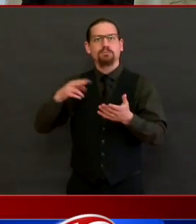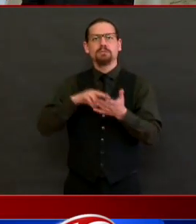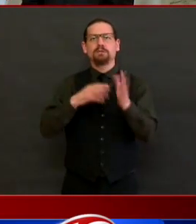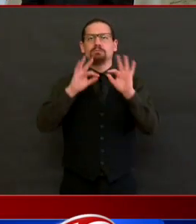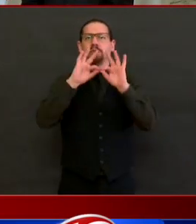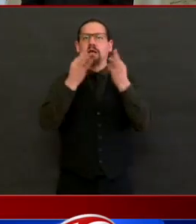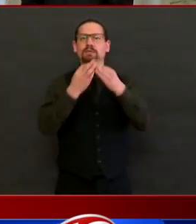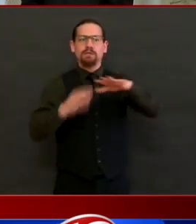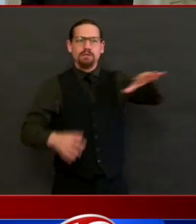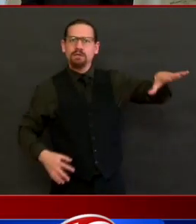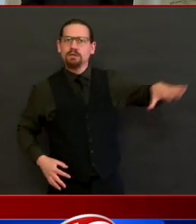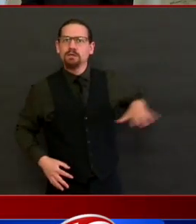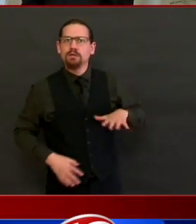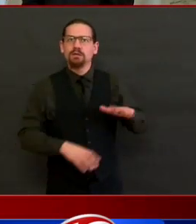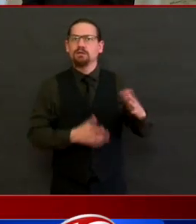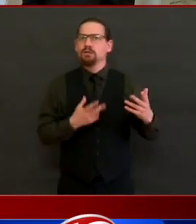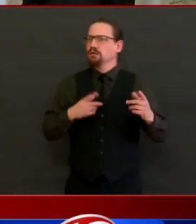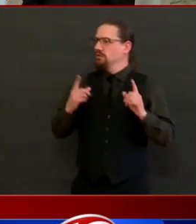can't visit them.